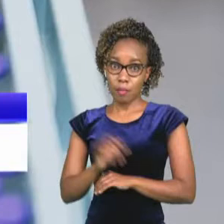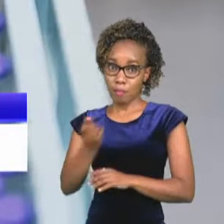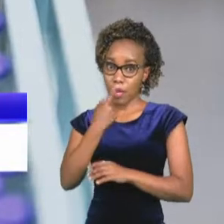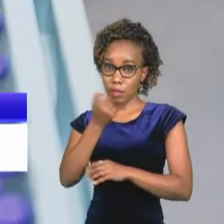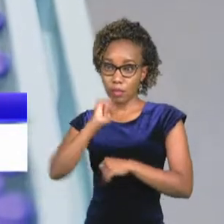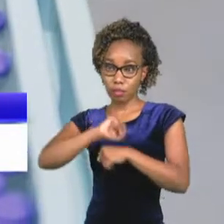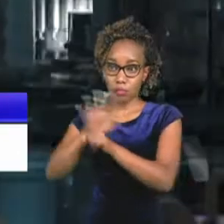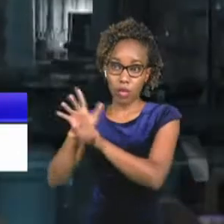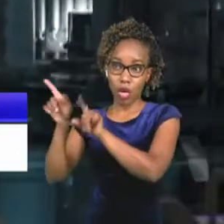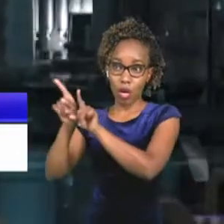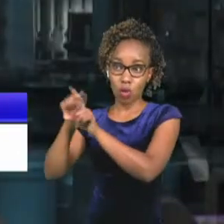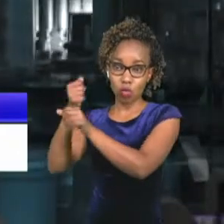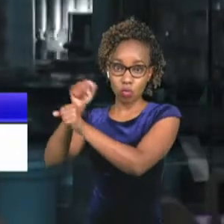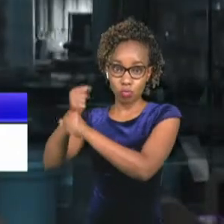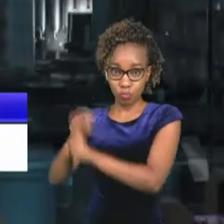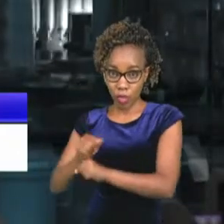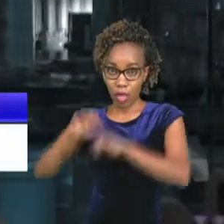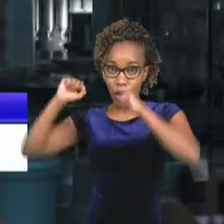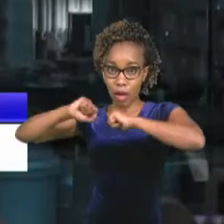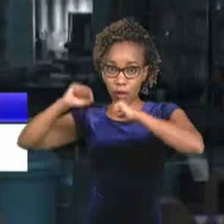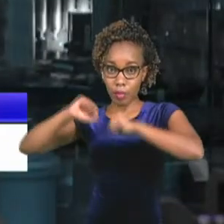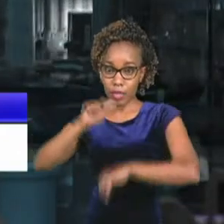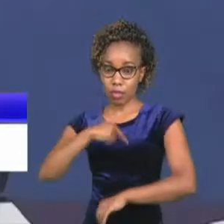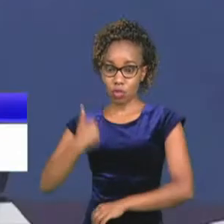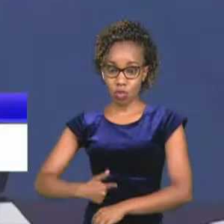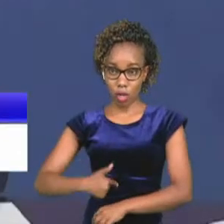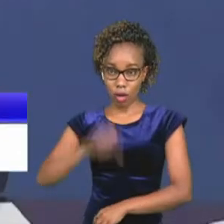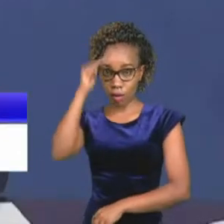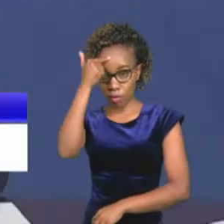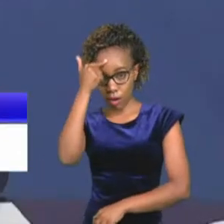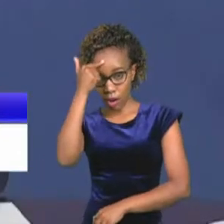well as manufacture agreements in China and India.